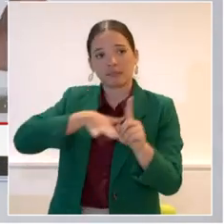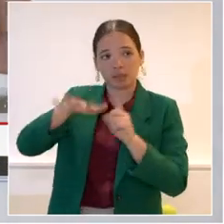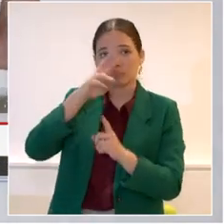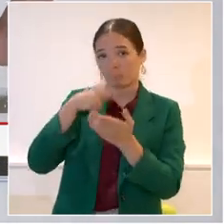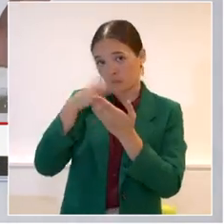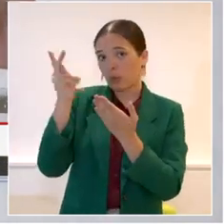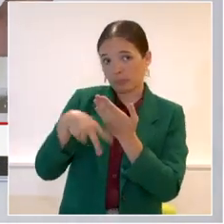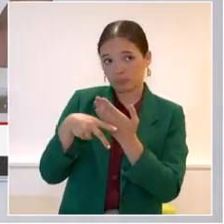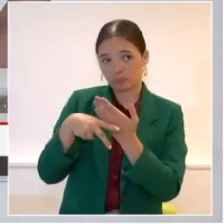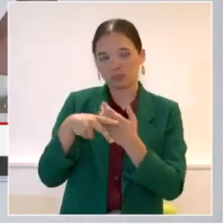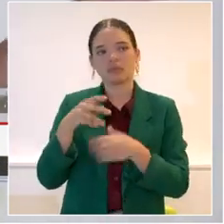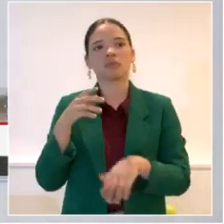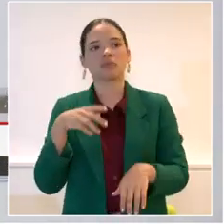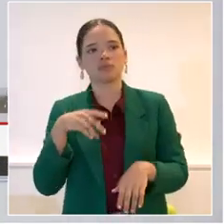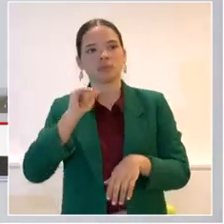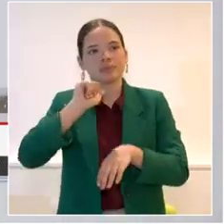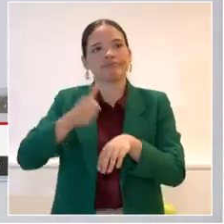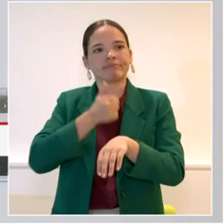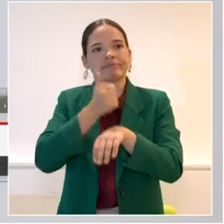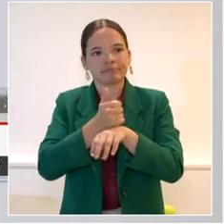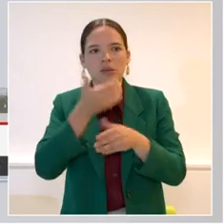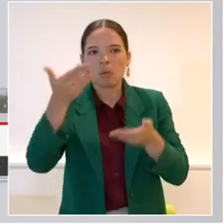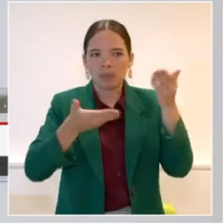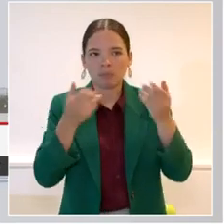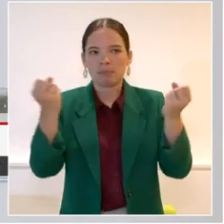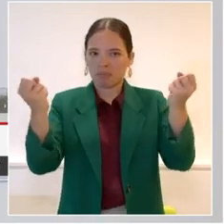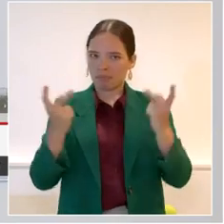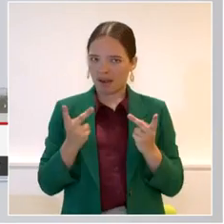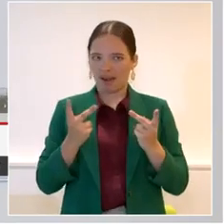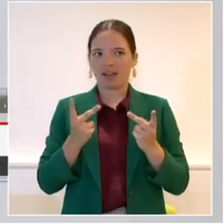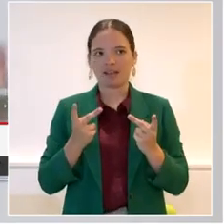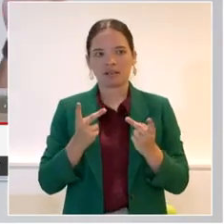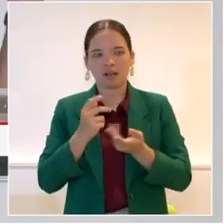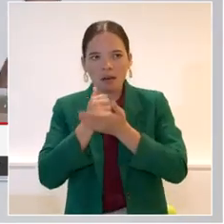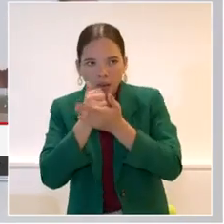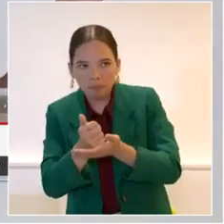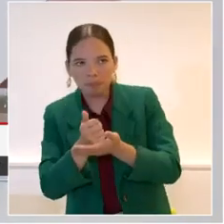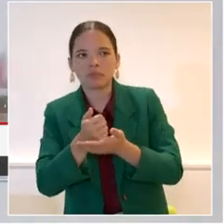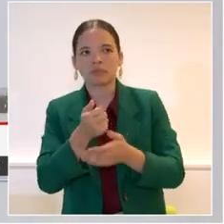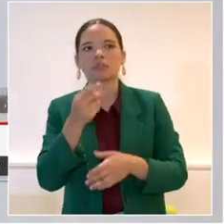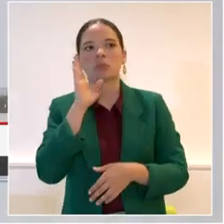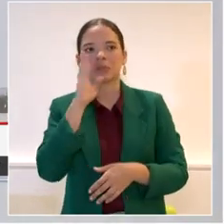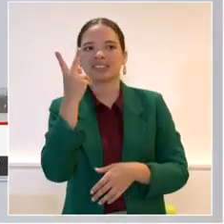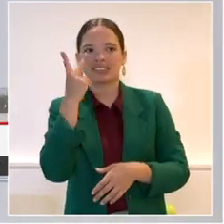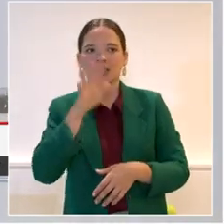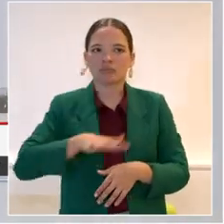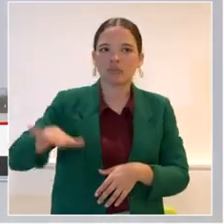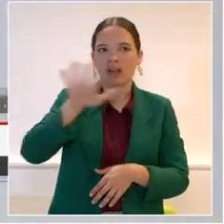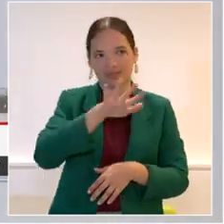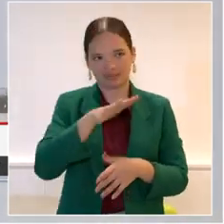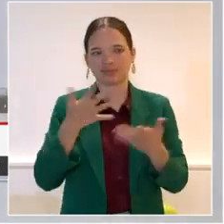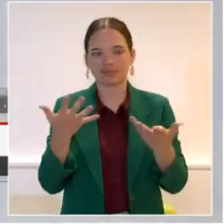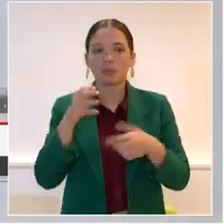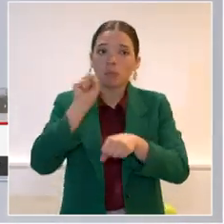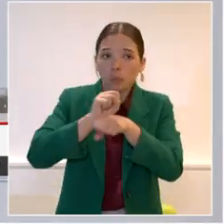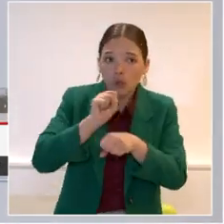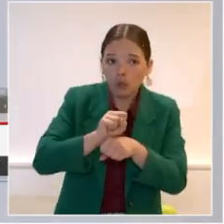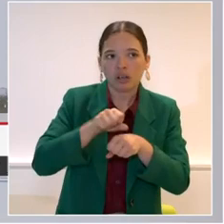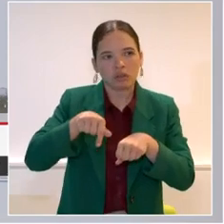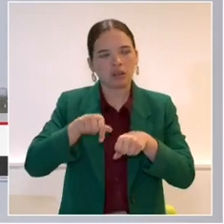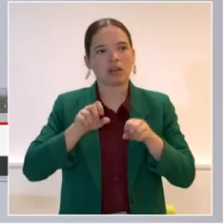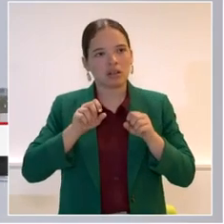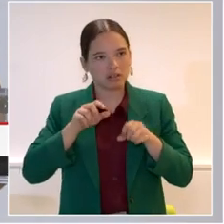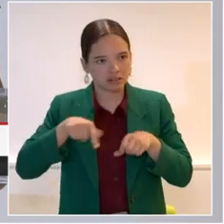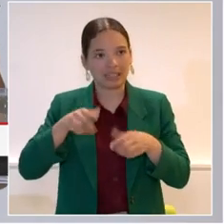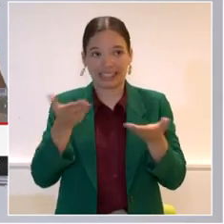will be able to welcome that back in, and in the tour after, you'll see their space. Our Office of Work Opportunity has space here as well where